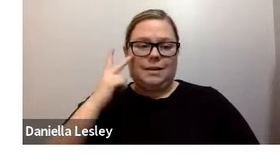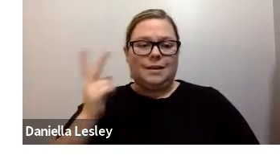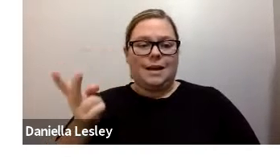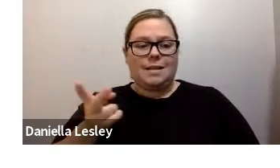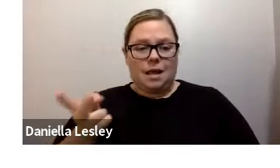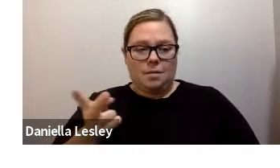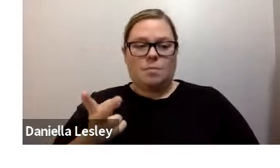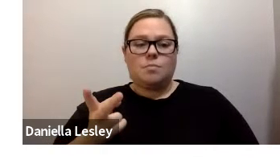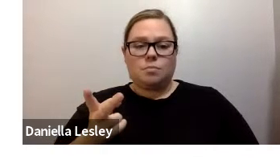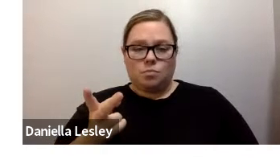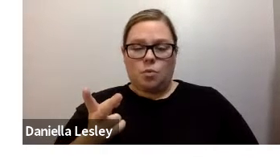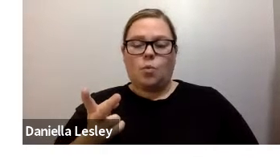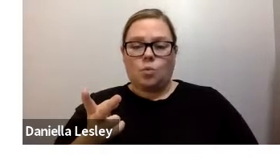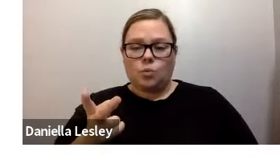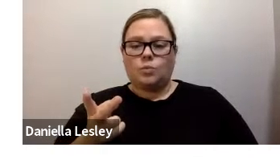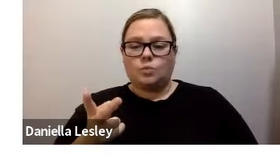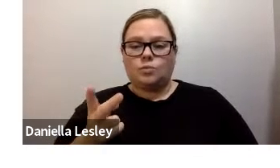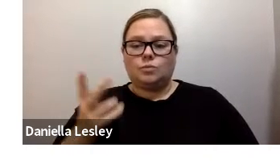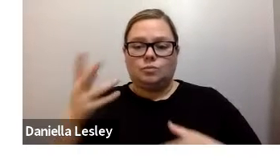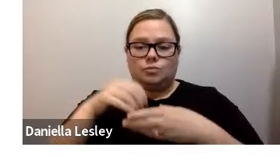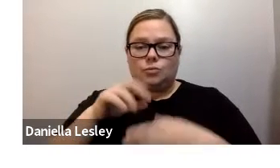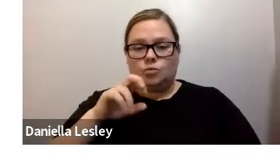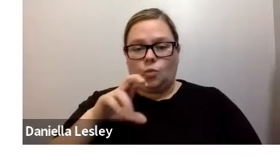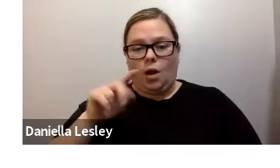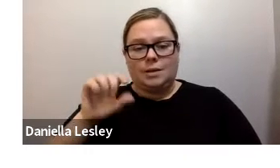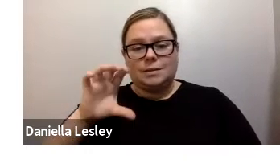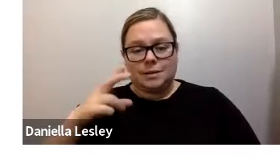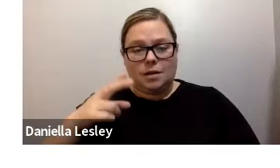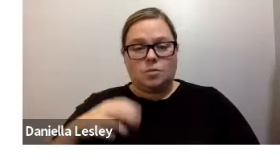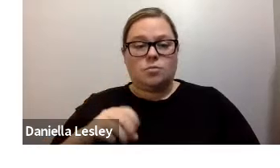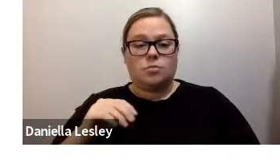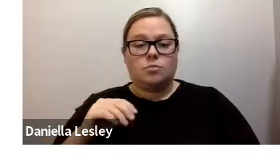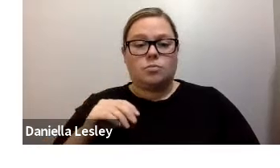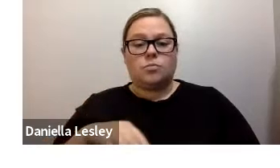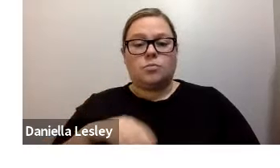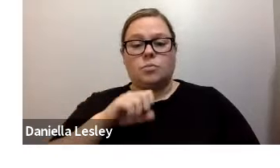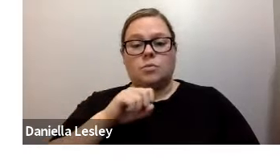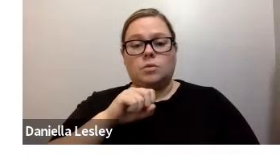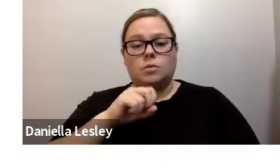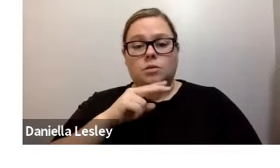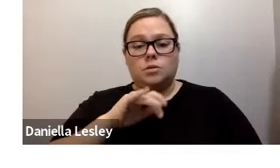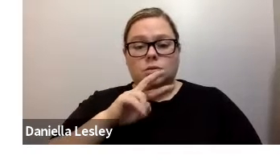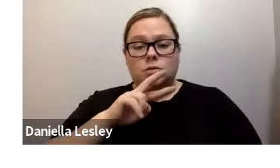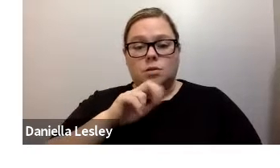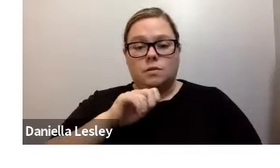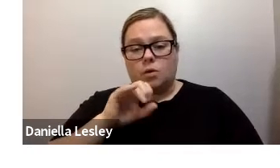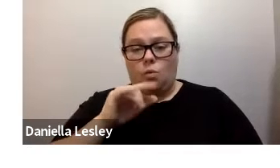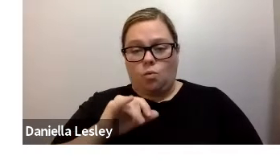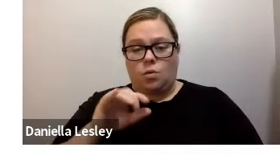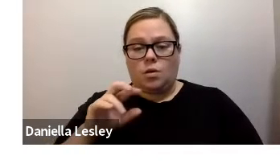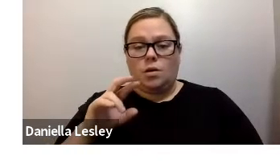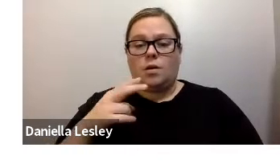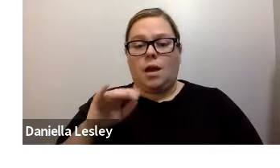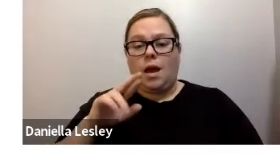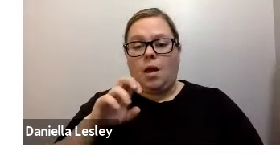very successful alumni of RERCTech. So Dr. Shivyogi Hiremath, he was a pre-doc in RERCTech